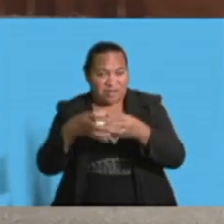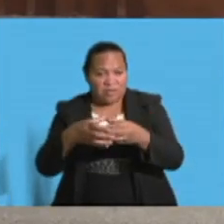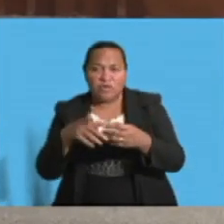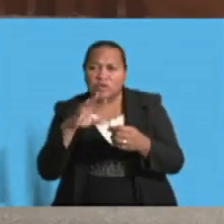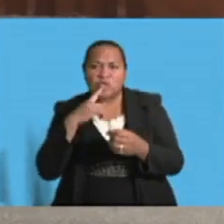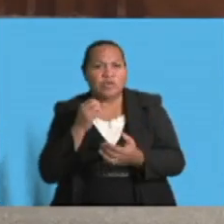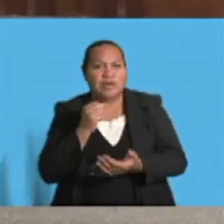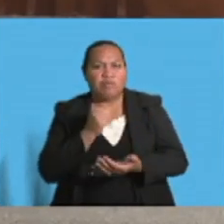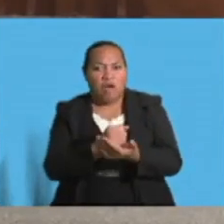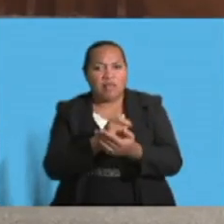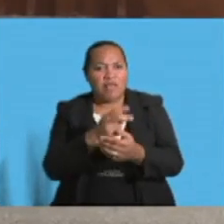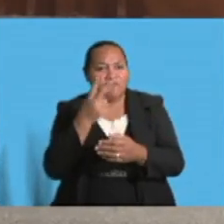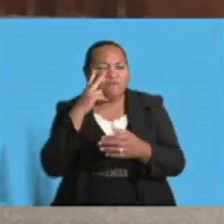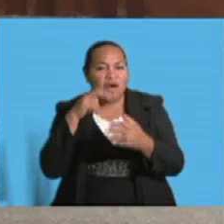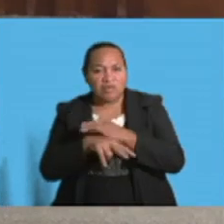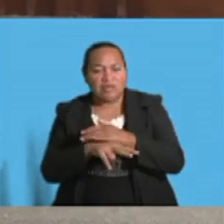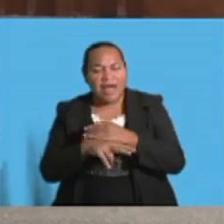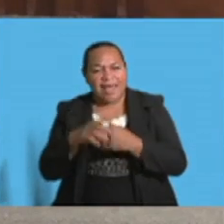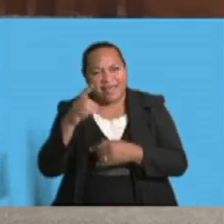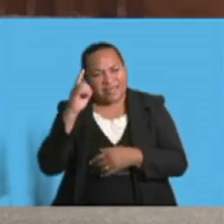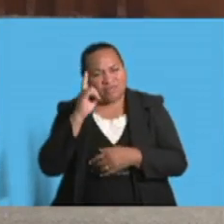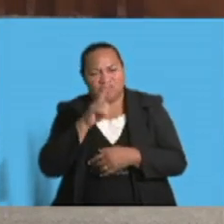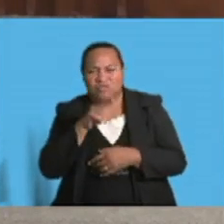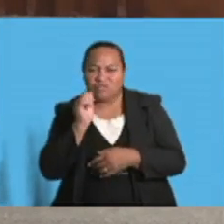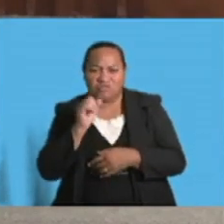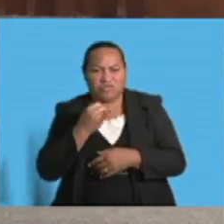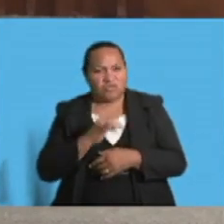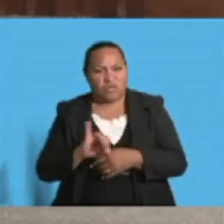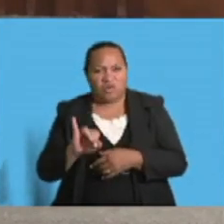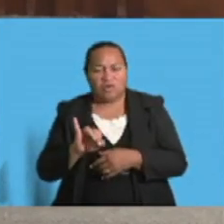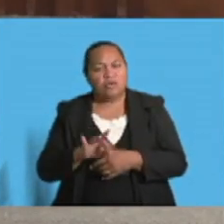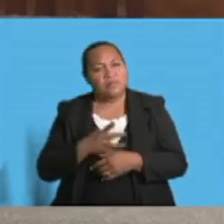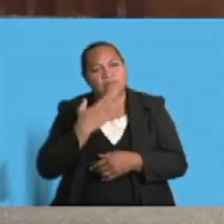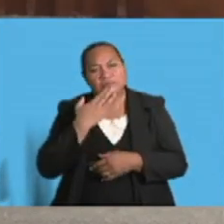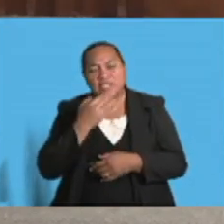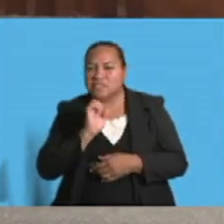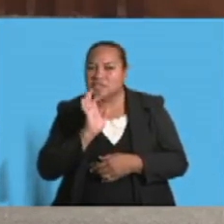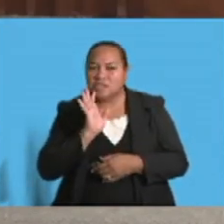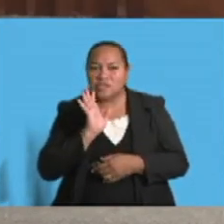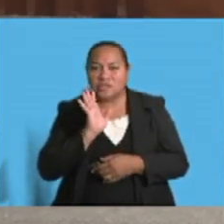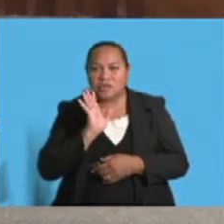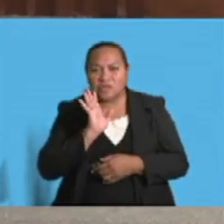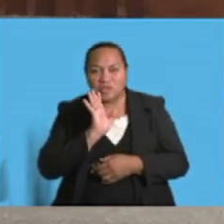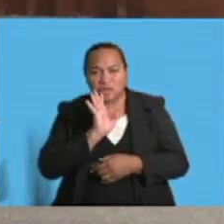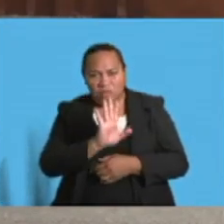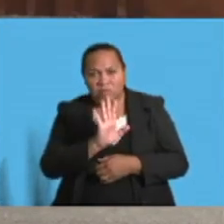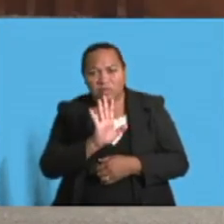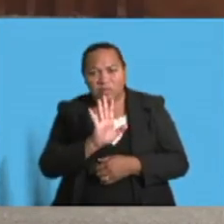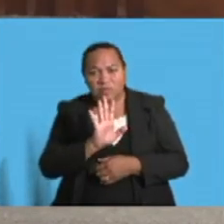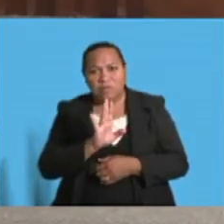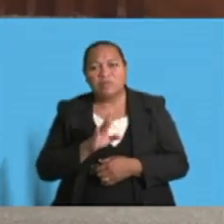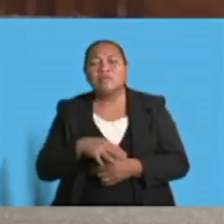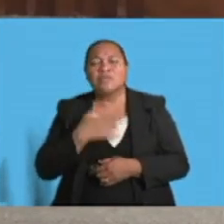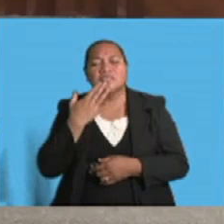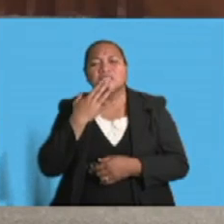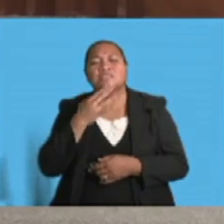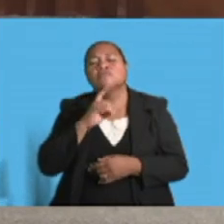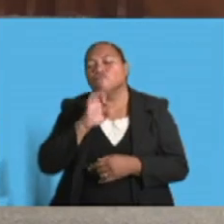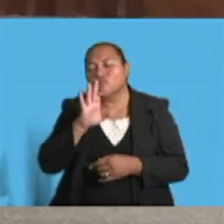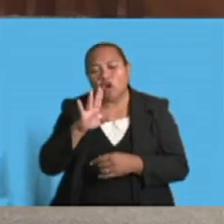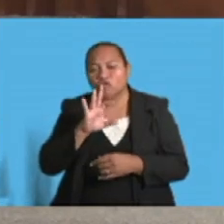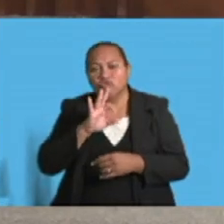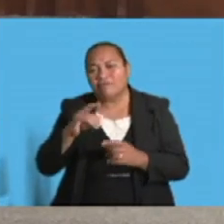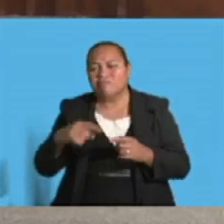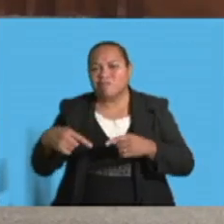think is repugnant, and I think he should stop that, because it's a direct accusation to the party. And we are